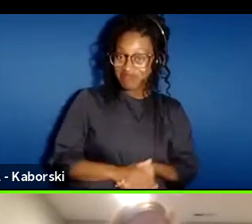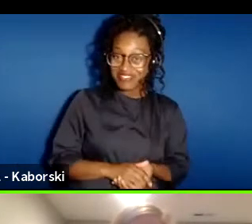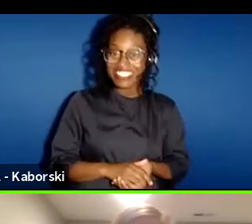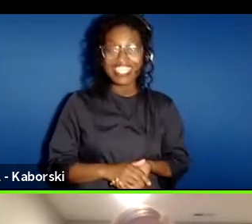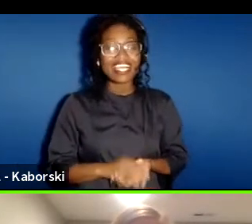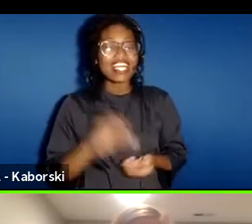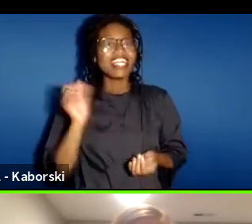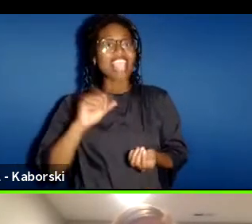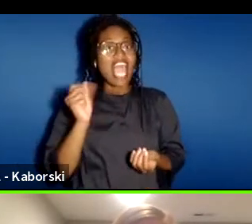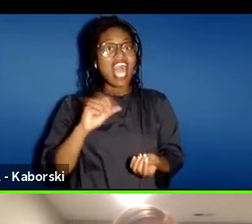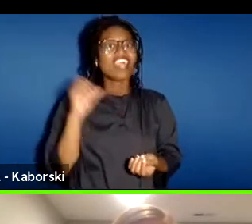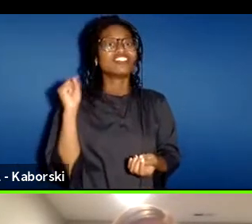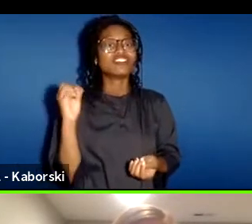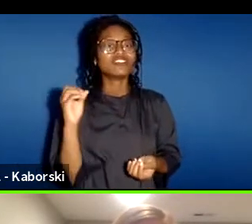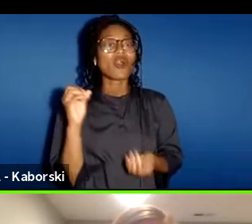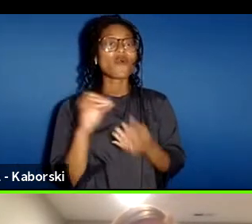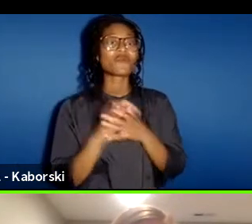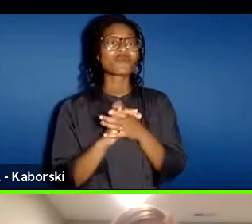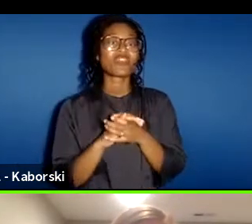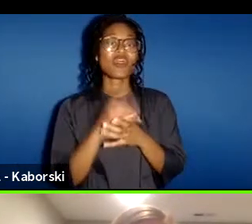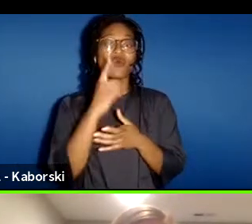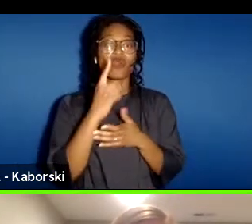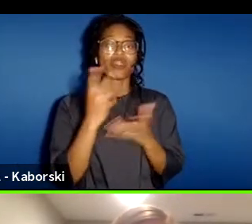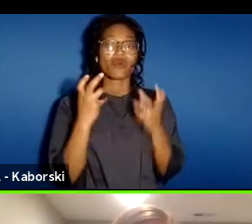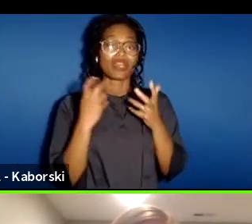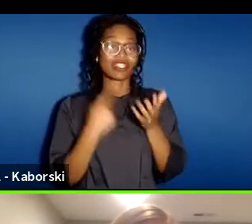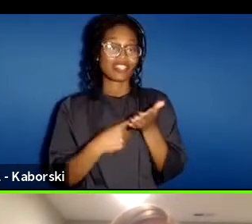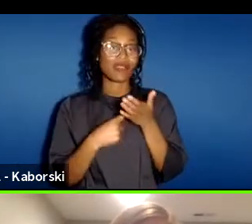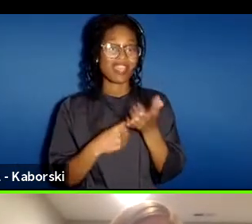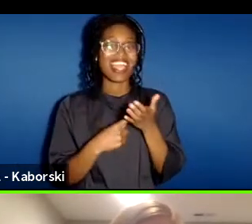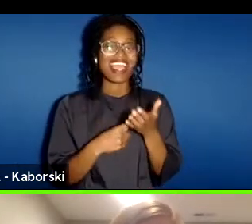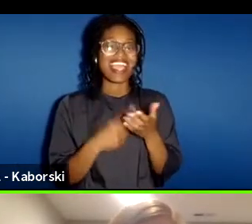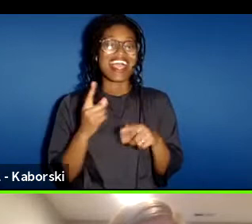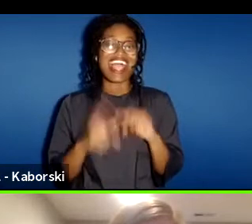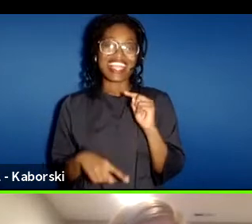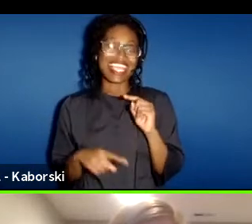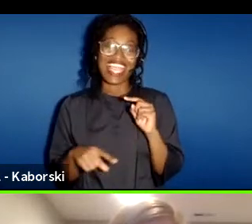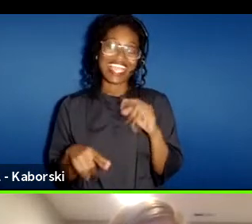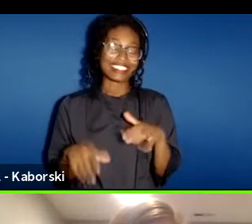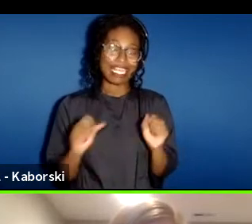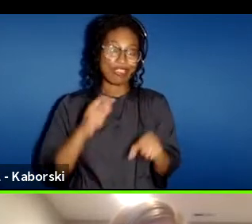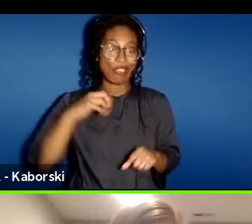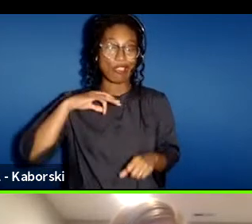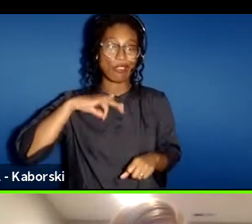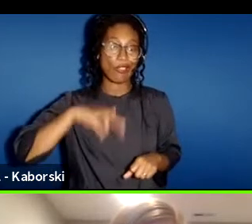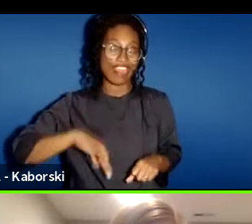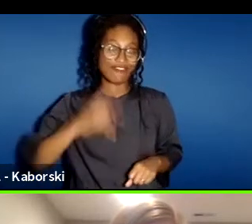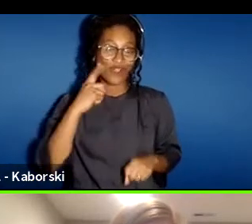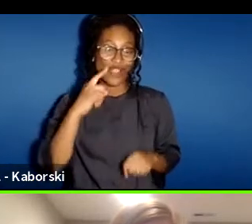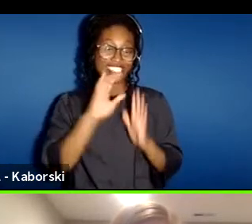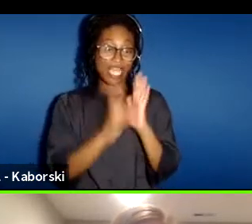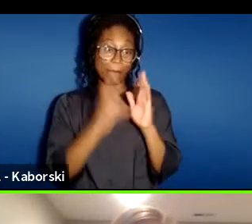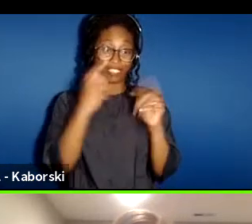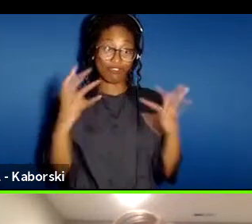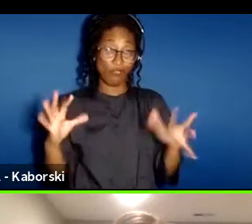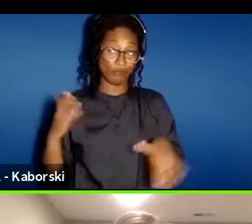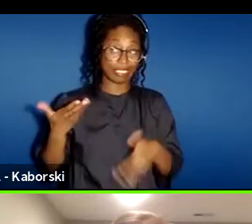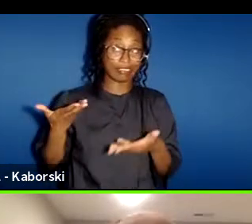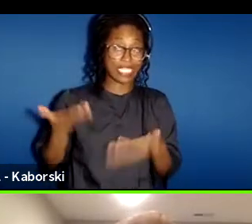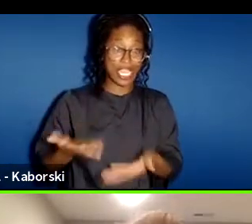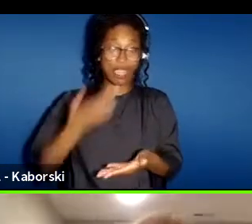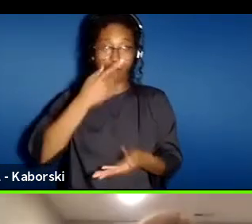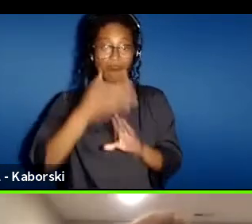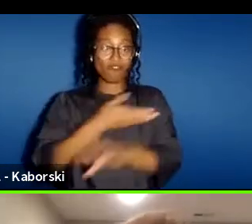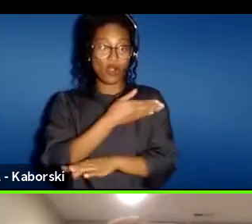Yeah, absolutely. And the one I'd like to talk about, I can't take the credit for designing because it was in place before I joined the team. We've had